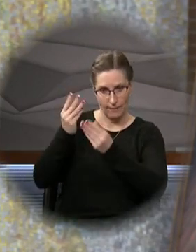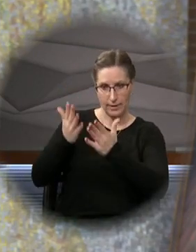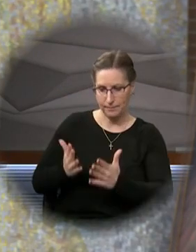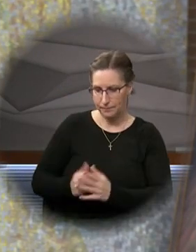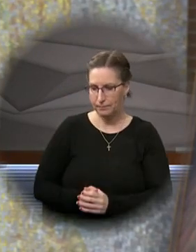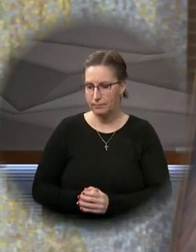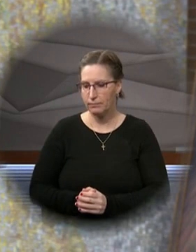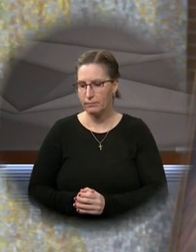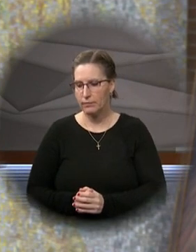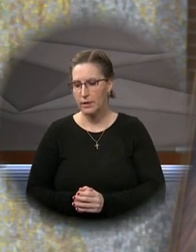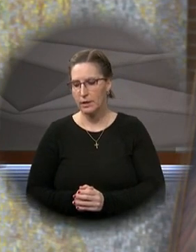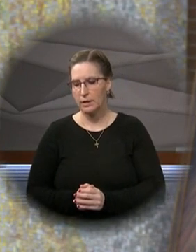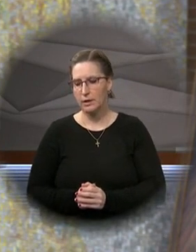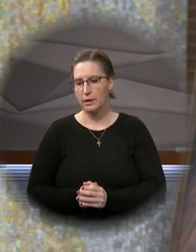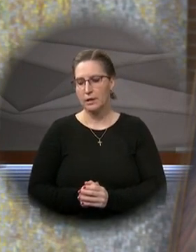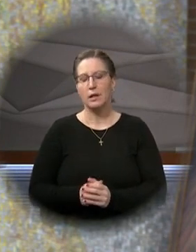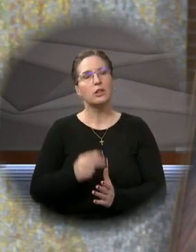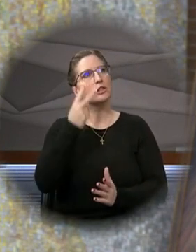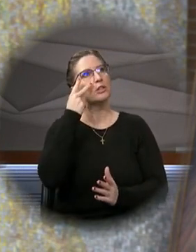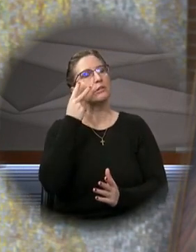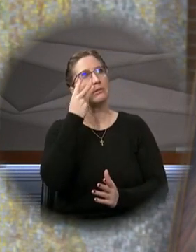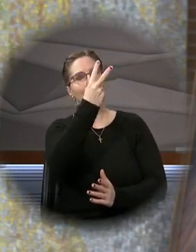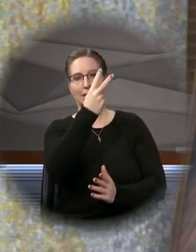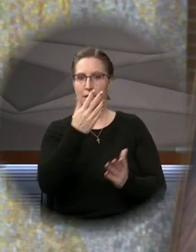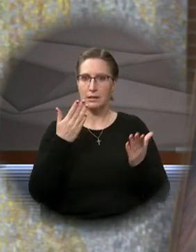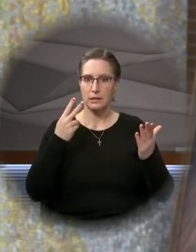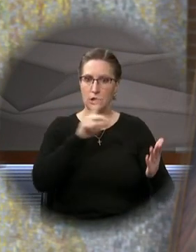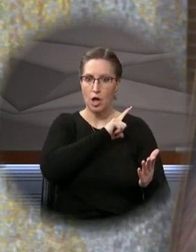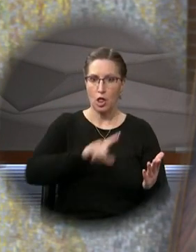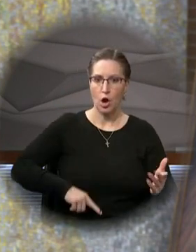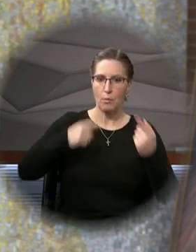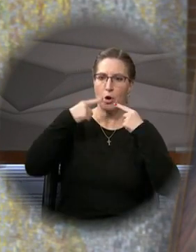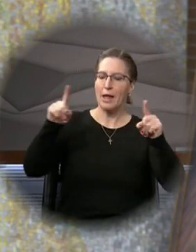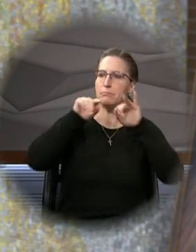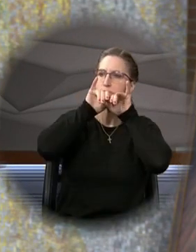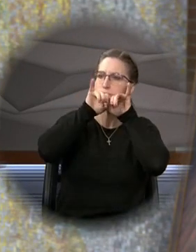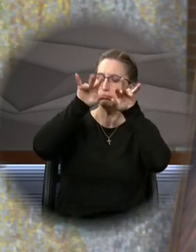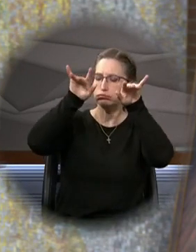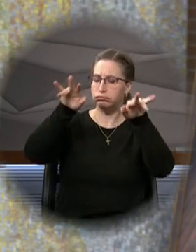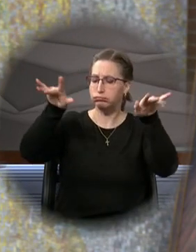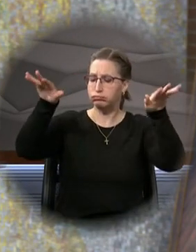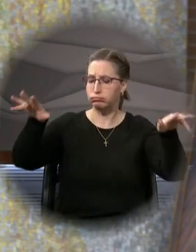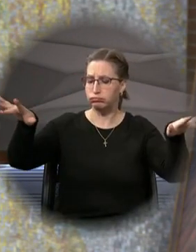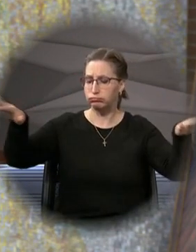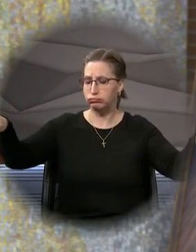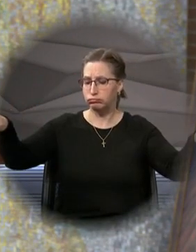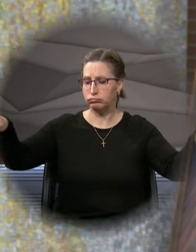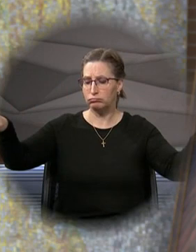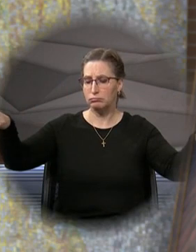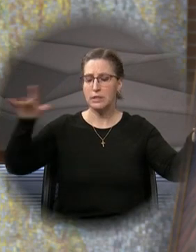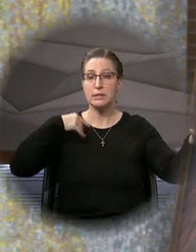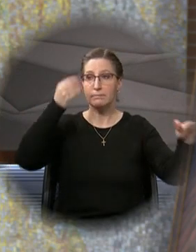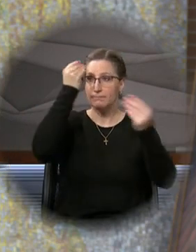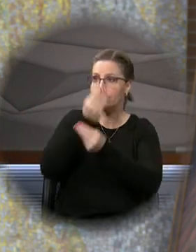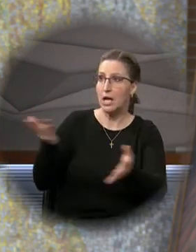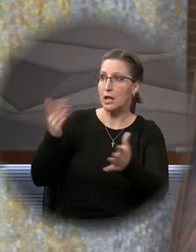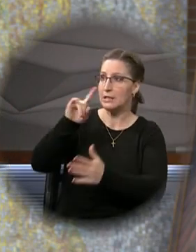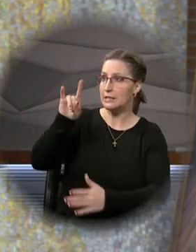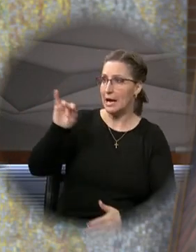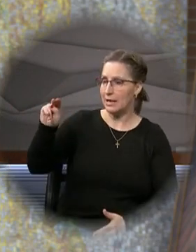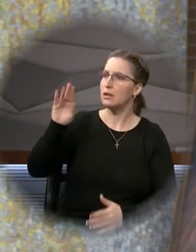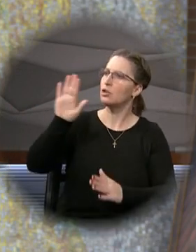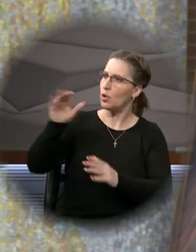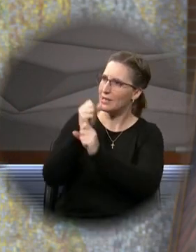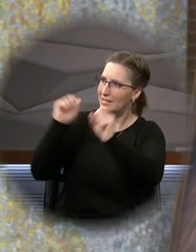See, the Lord proclaims to the ends of the earth. Say to the daughter Zion, your Savior